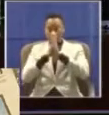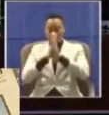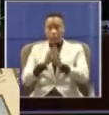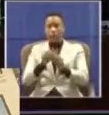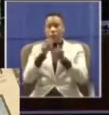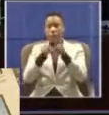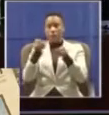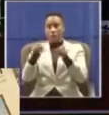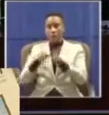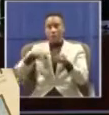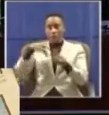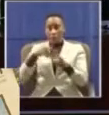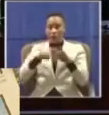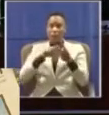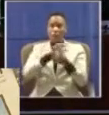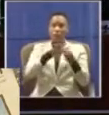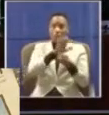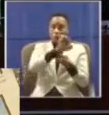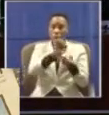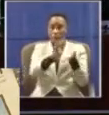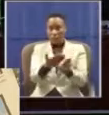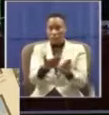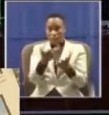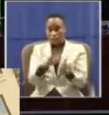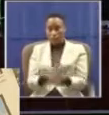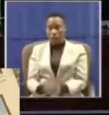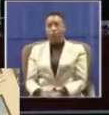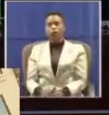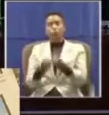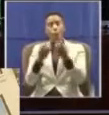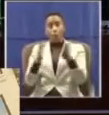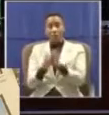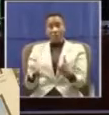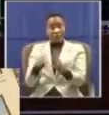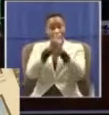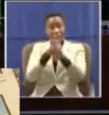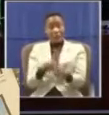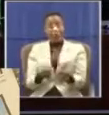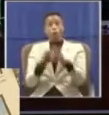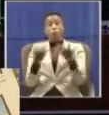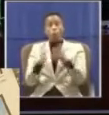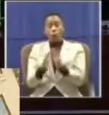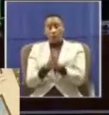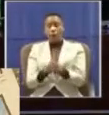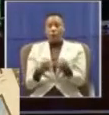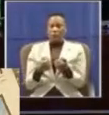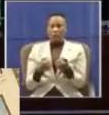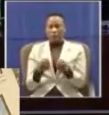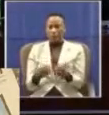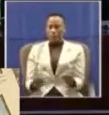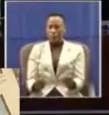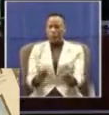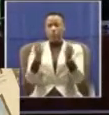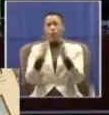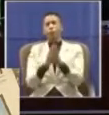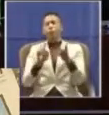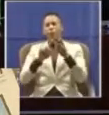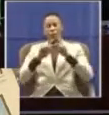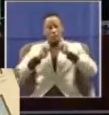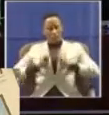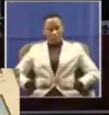families. Most accidents are caused by excessive speed, driving with fatigue, driving under the influence